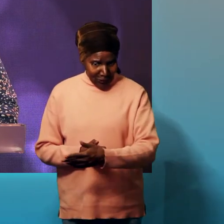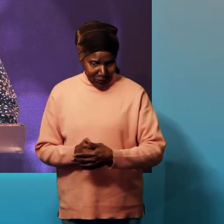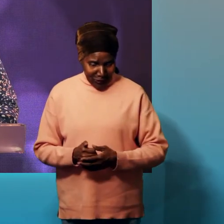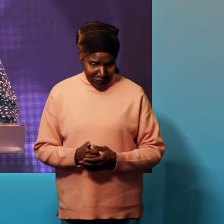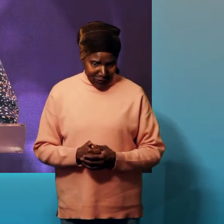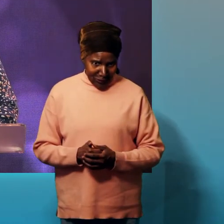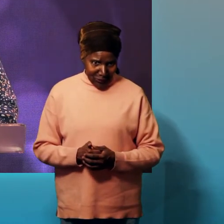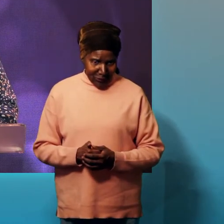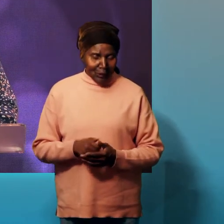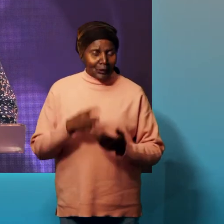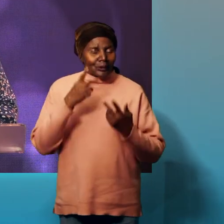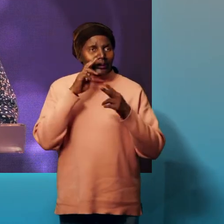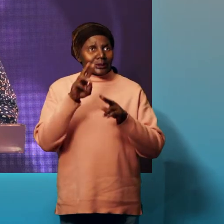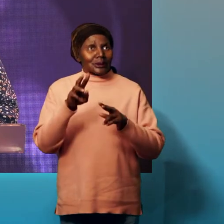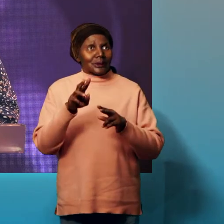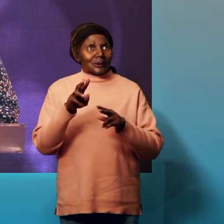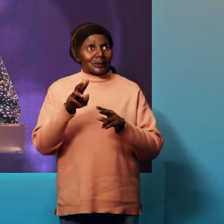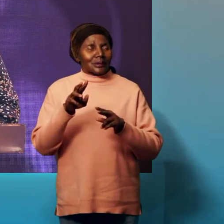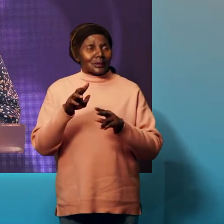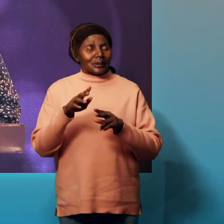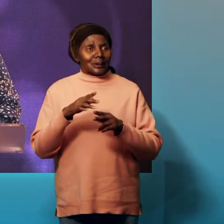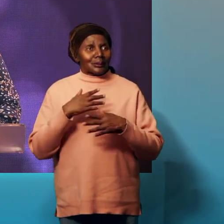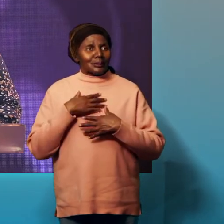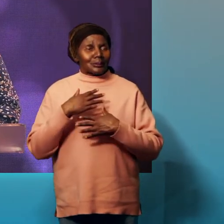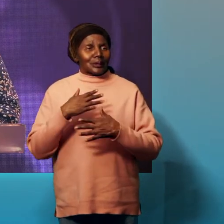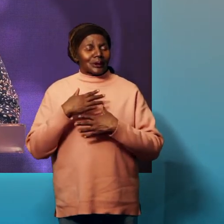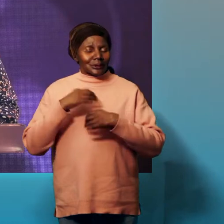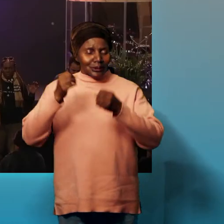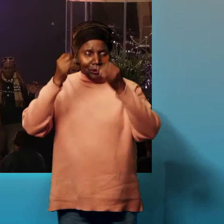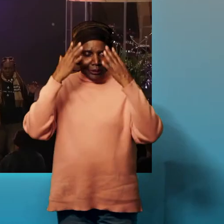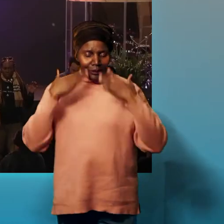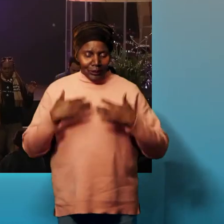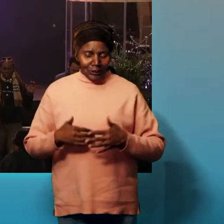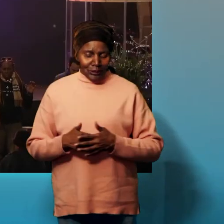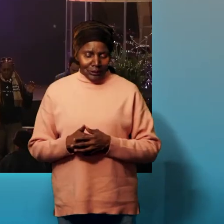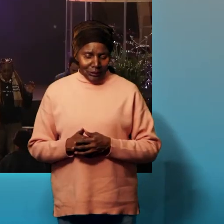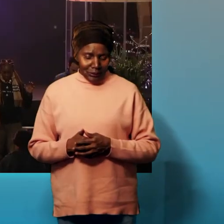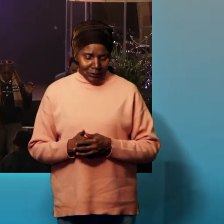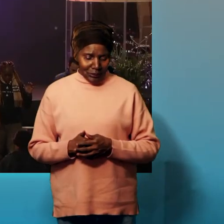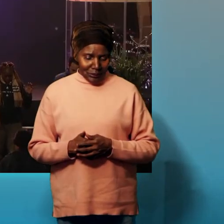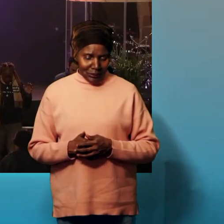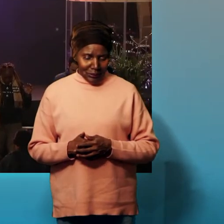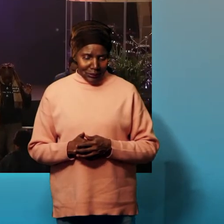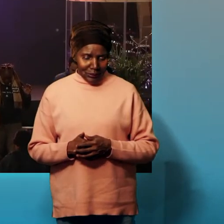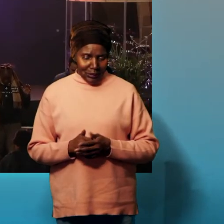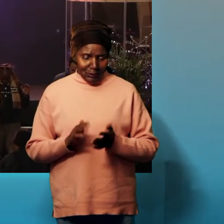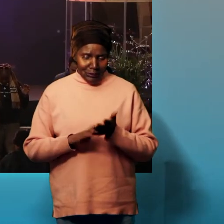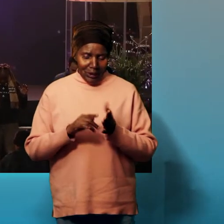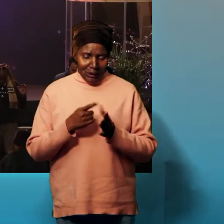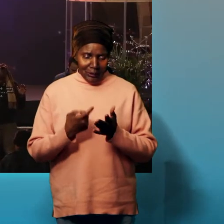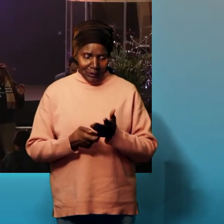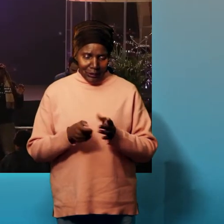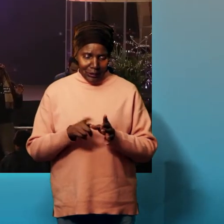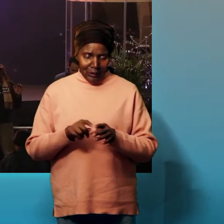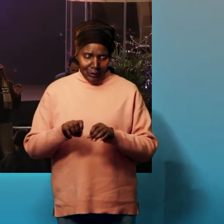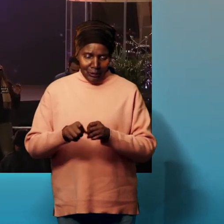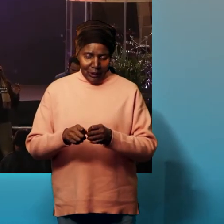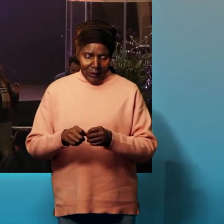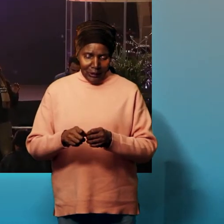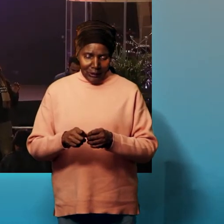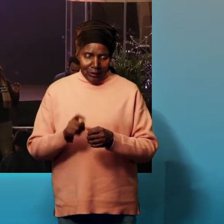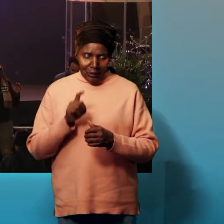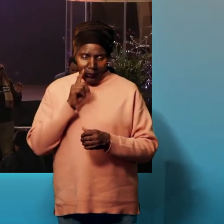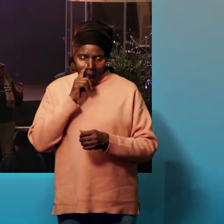we have seen the glorious anointing, the breaking of the alabaster oil. We have seen Peter's up